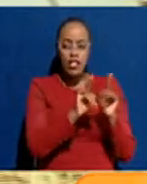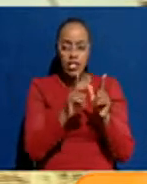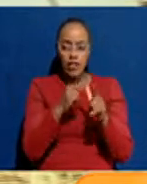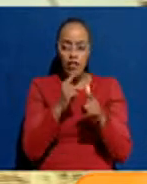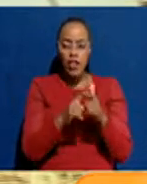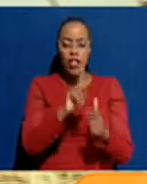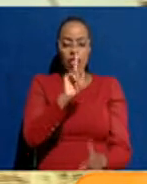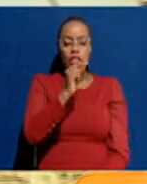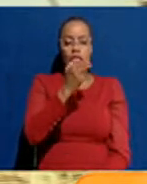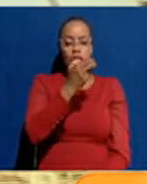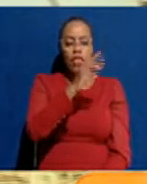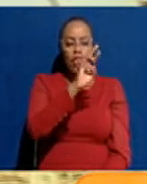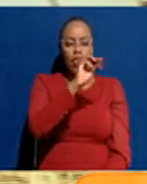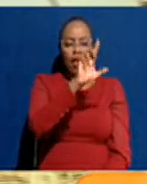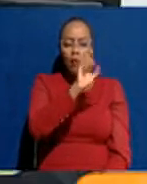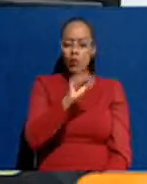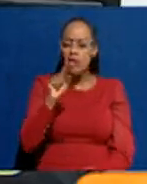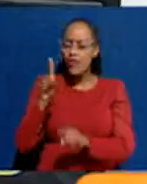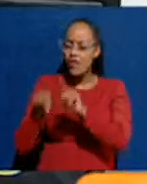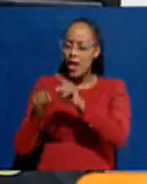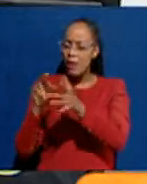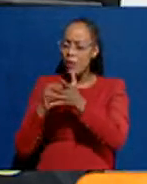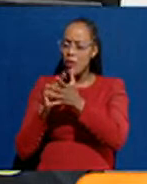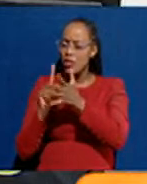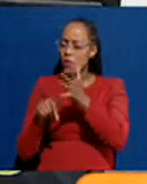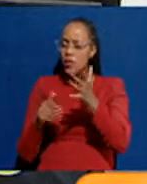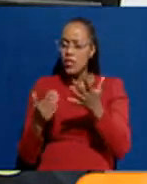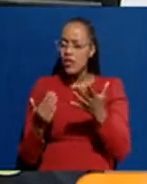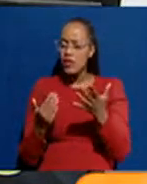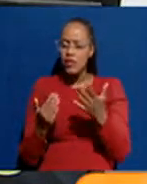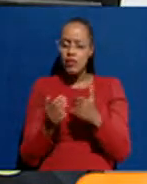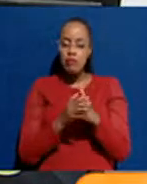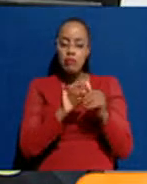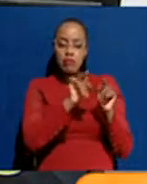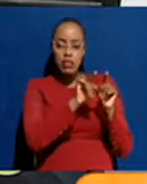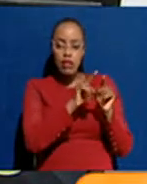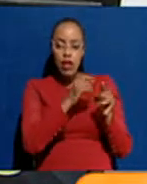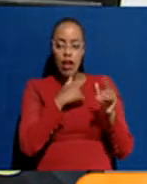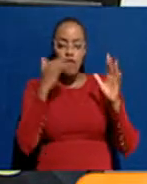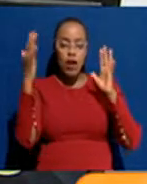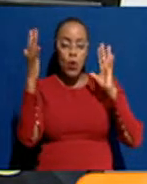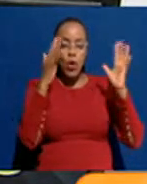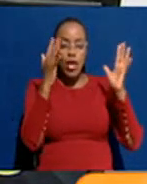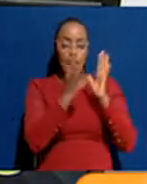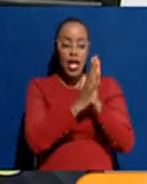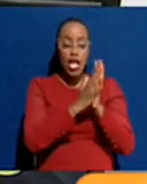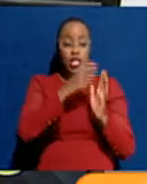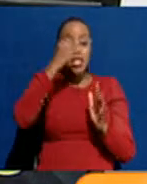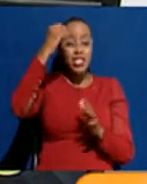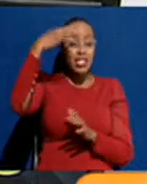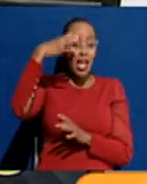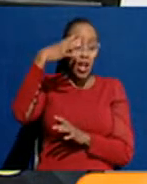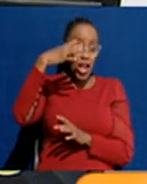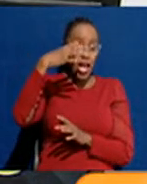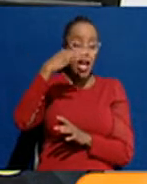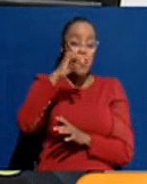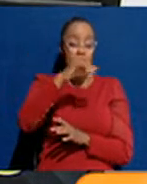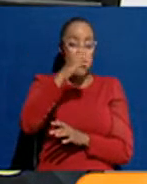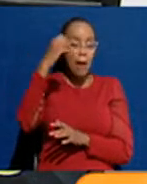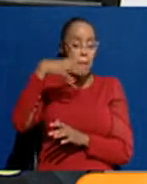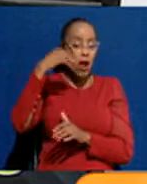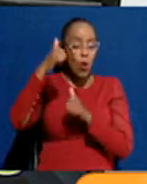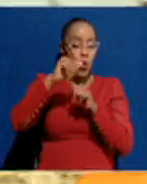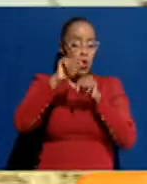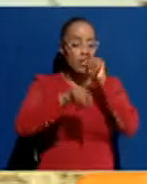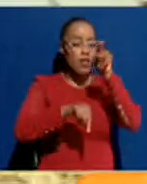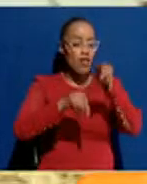thermos, which are the most expensive. What do you mean with variable? Variable energy resources are wind and solar. Power that will